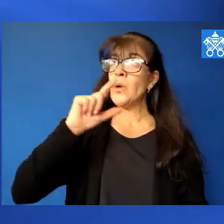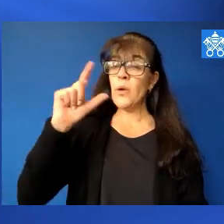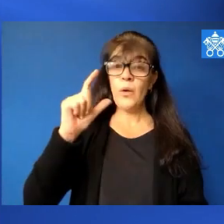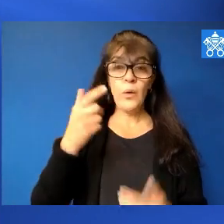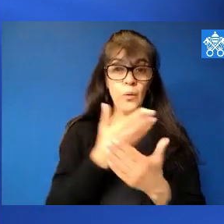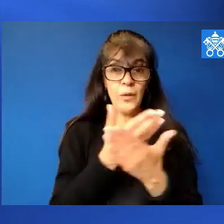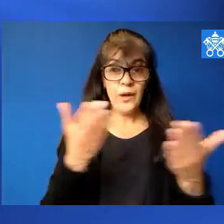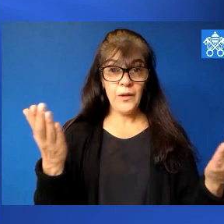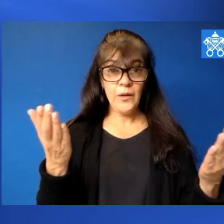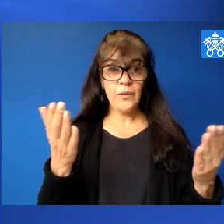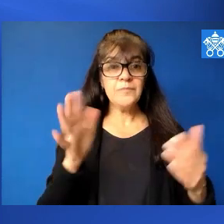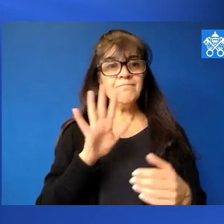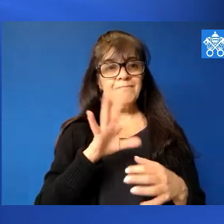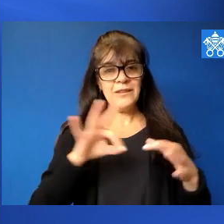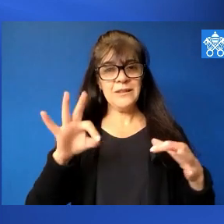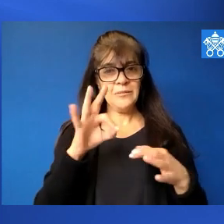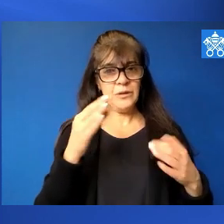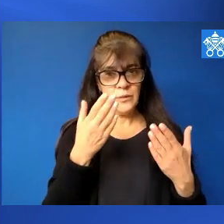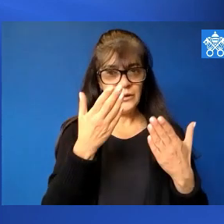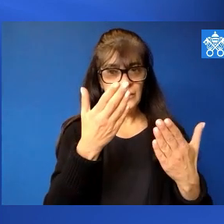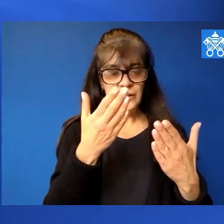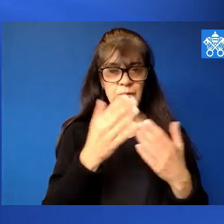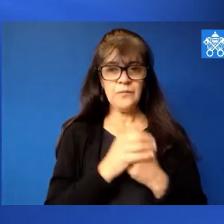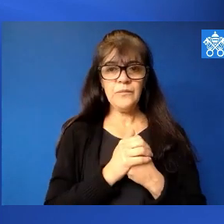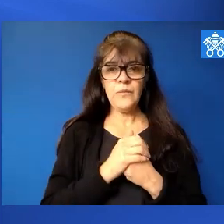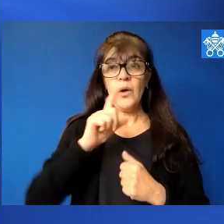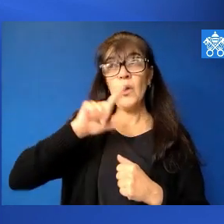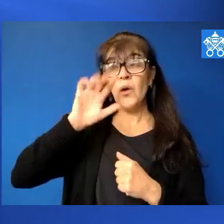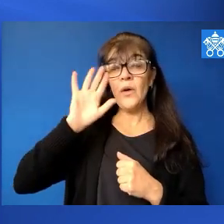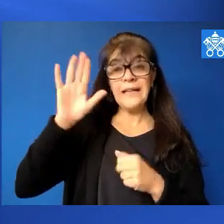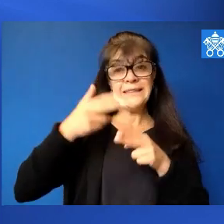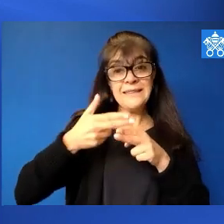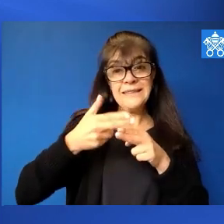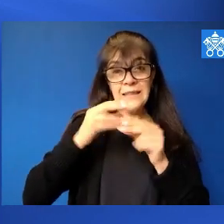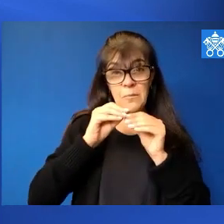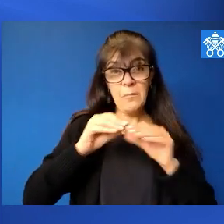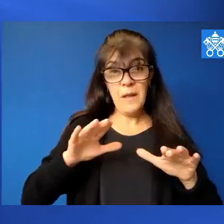Domino Hoviscum, sin nomine Domini Benedictum,